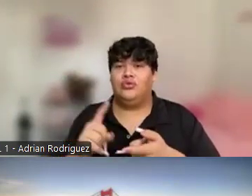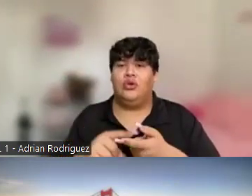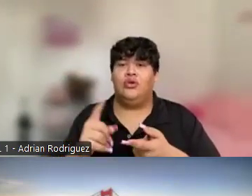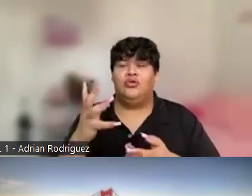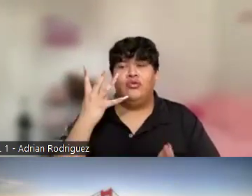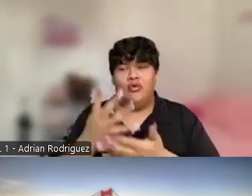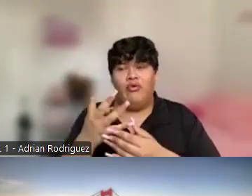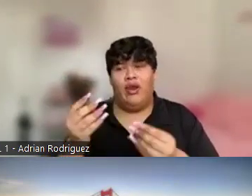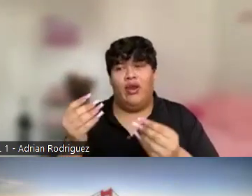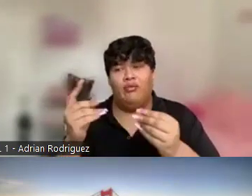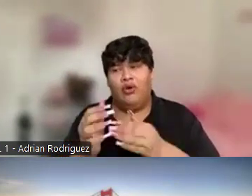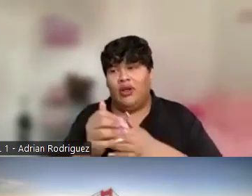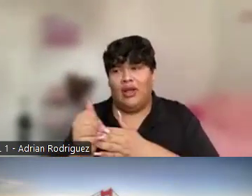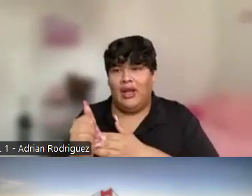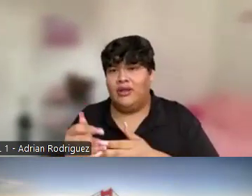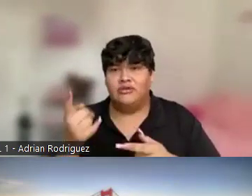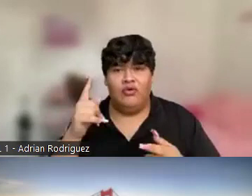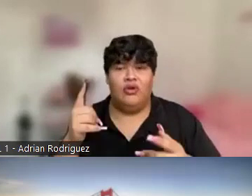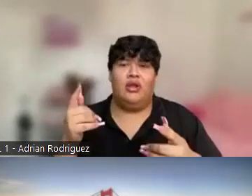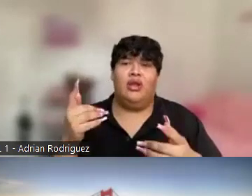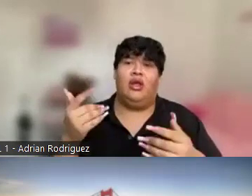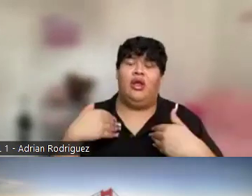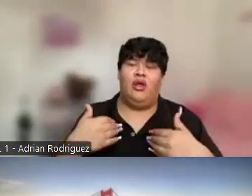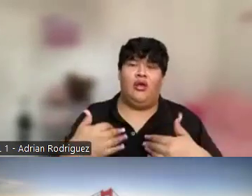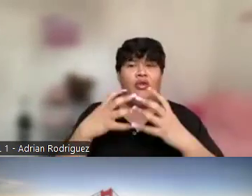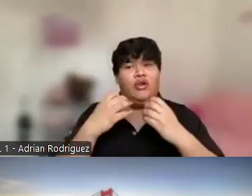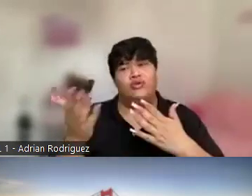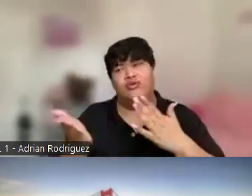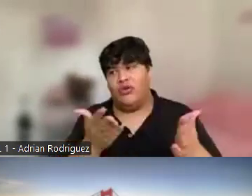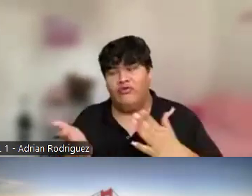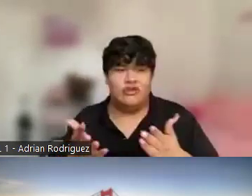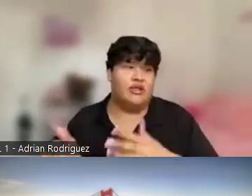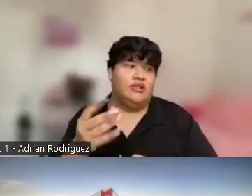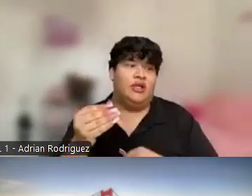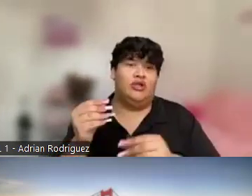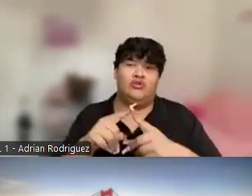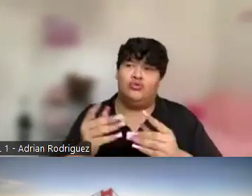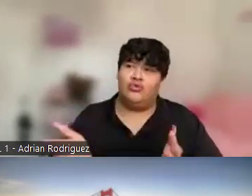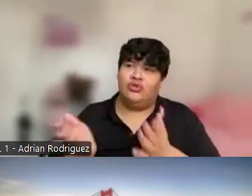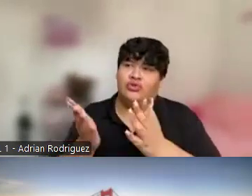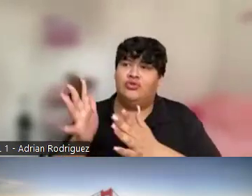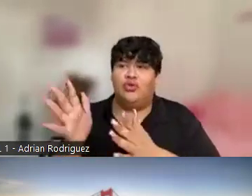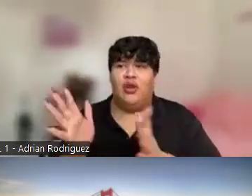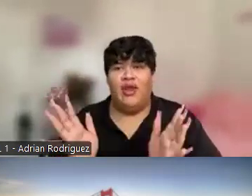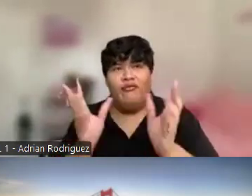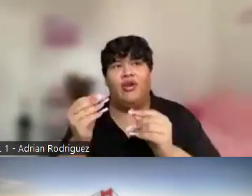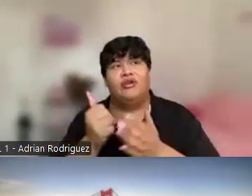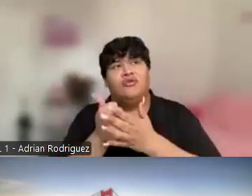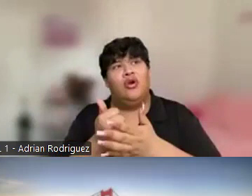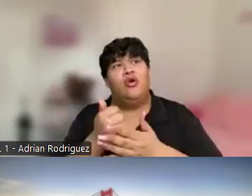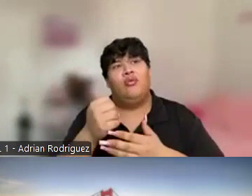provide guidance to Department of Healthcare Services to continue their efforts to help healthcare